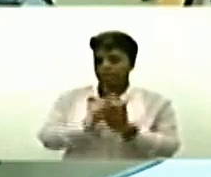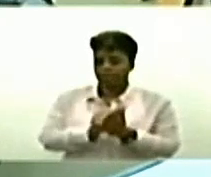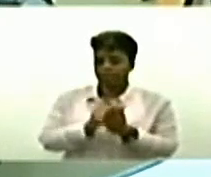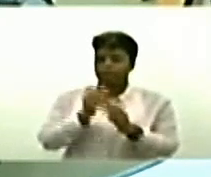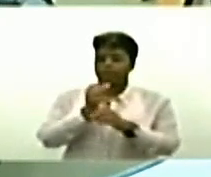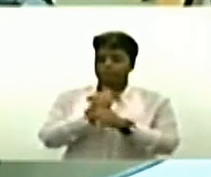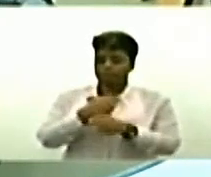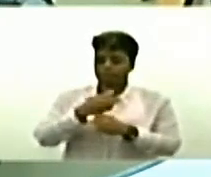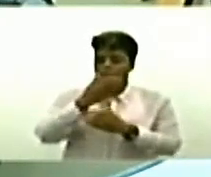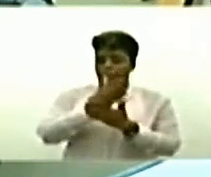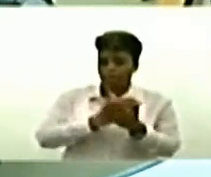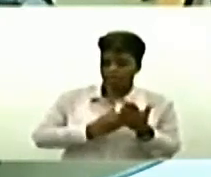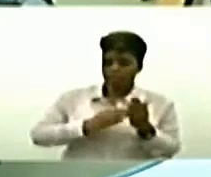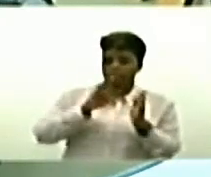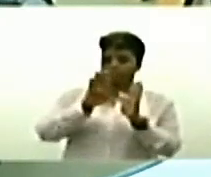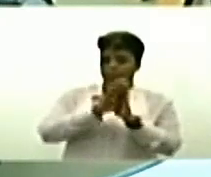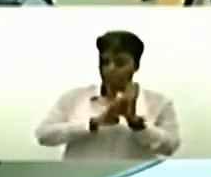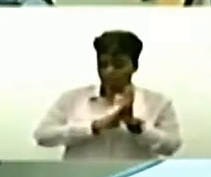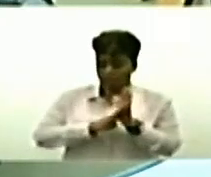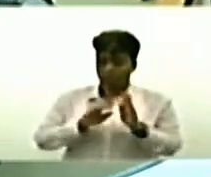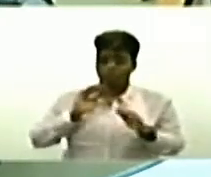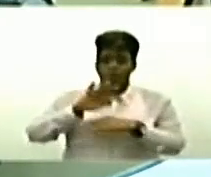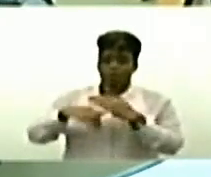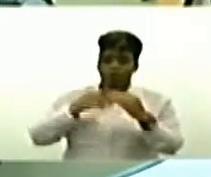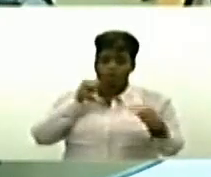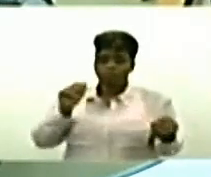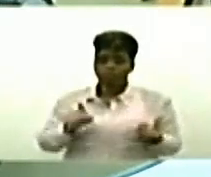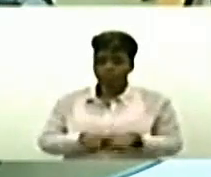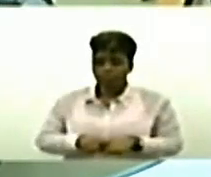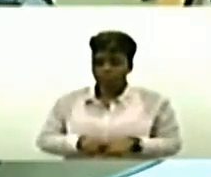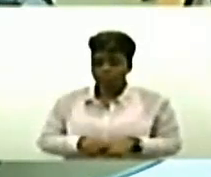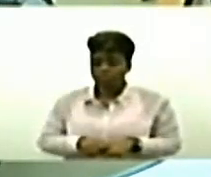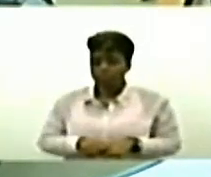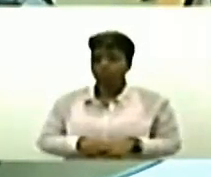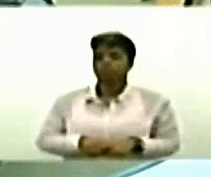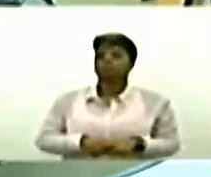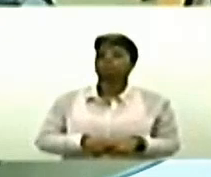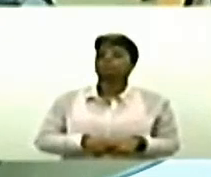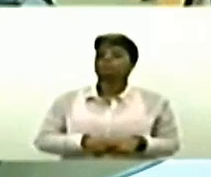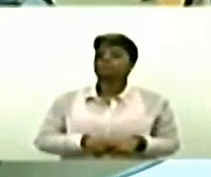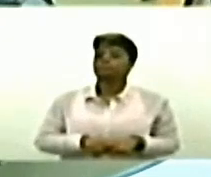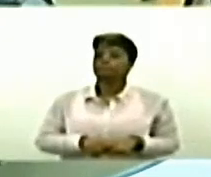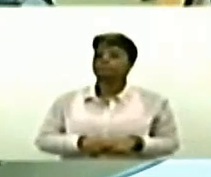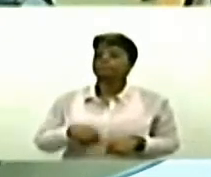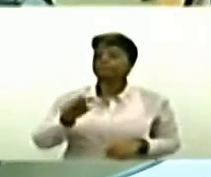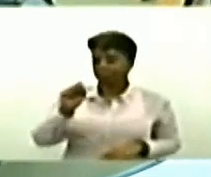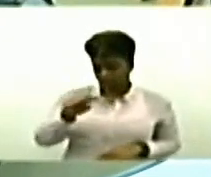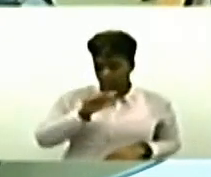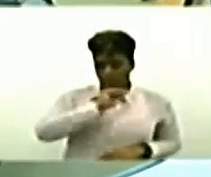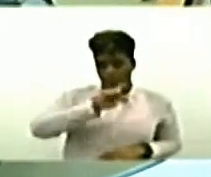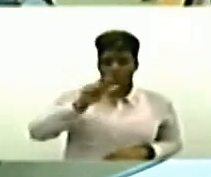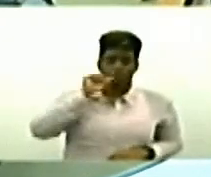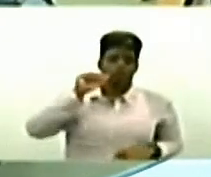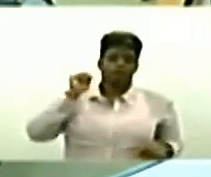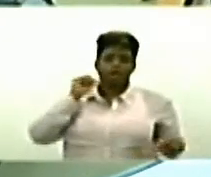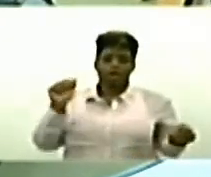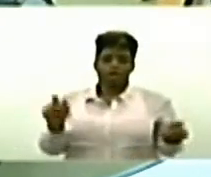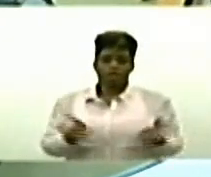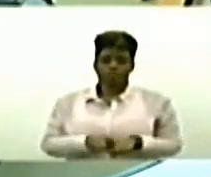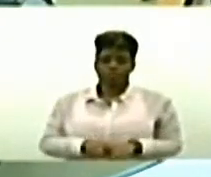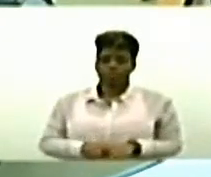this bill. Those who have that opinion say aye. To the contrary view say nay. I think the ayes have it. The ayes do have